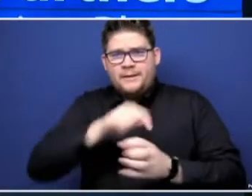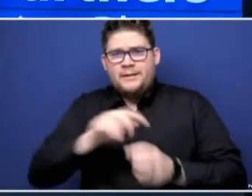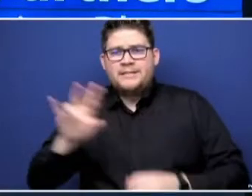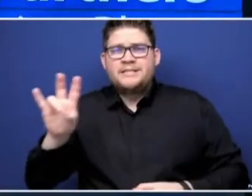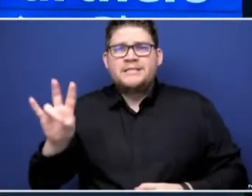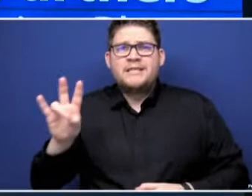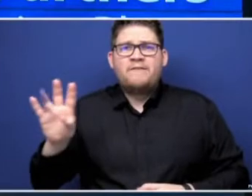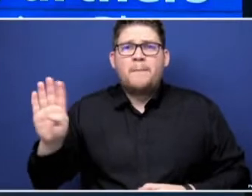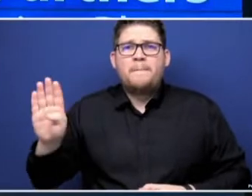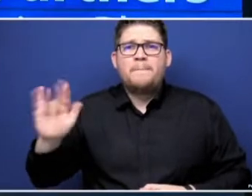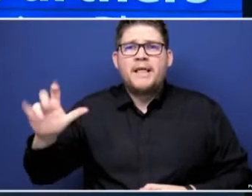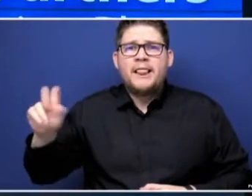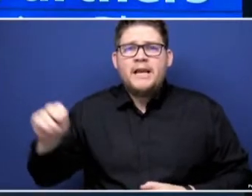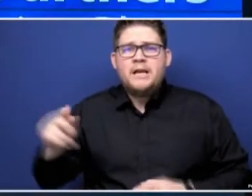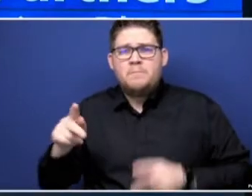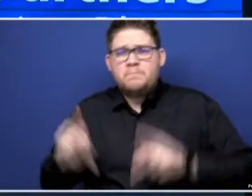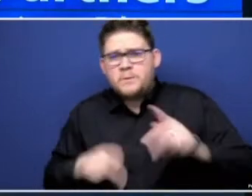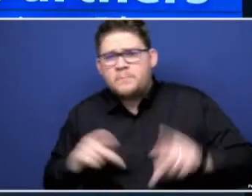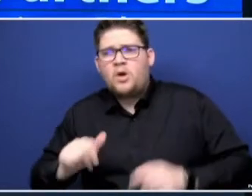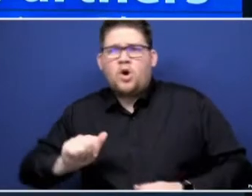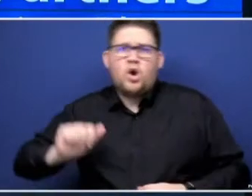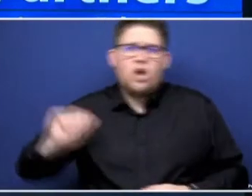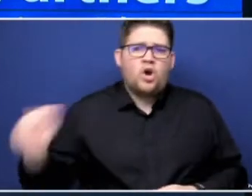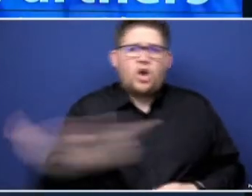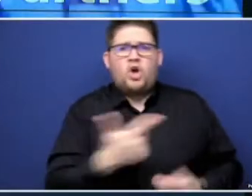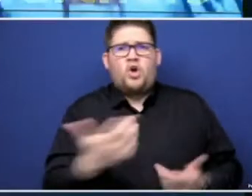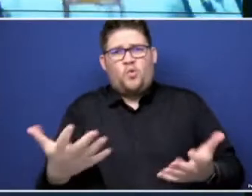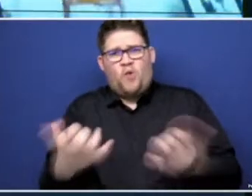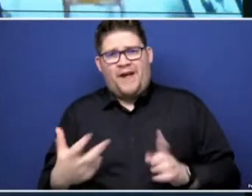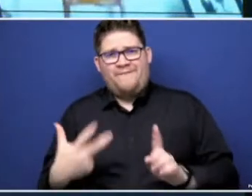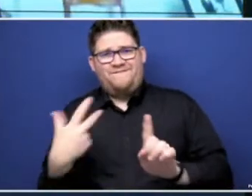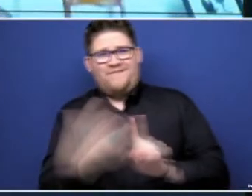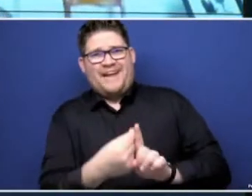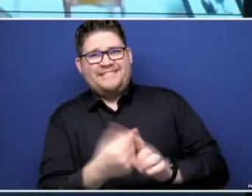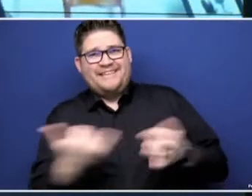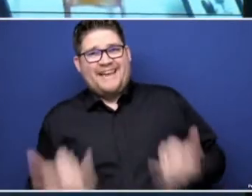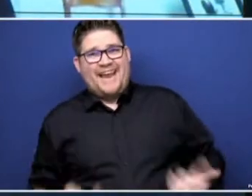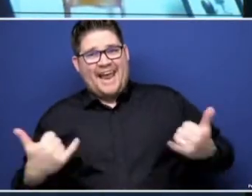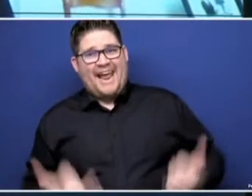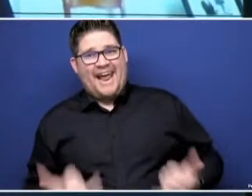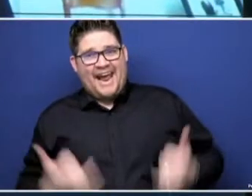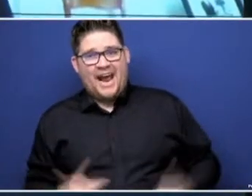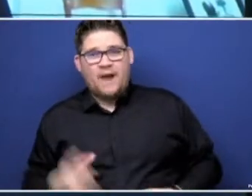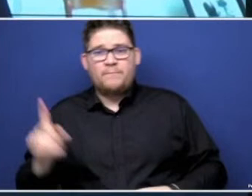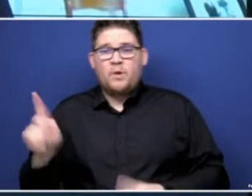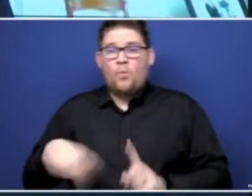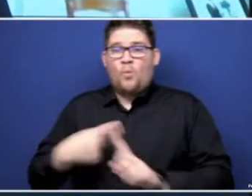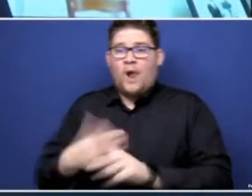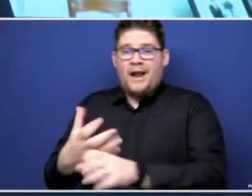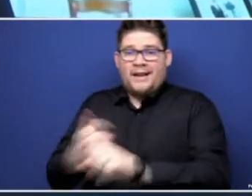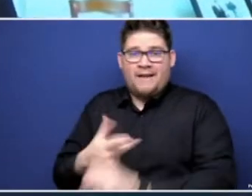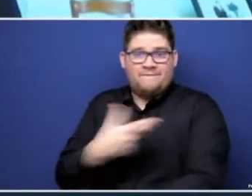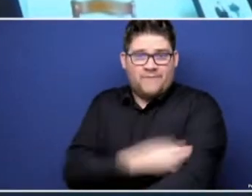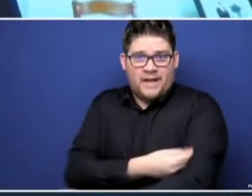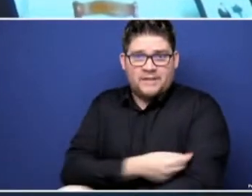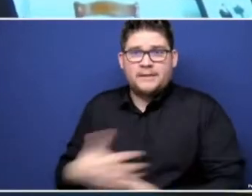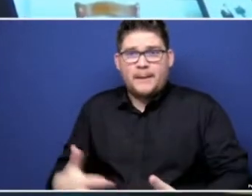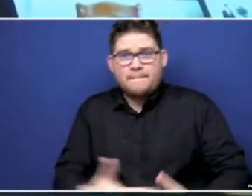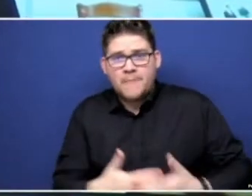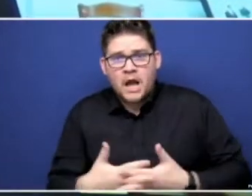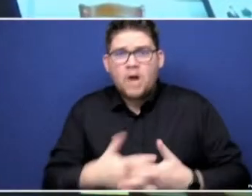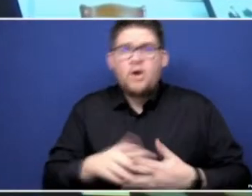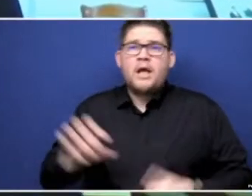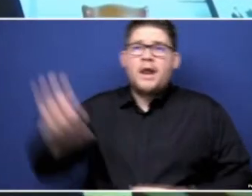that that relationship already exists? Mm-hmm. Yes, thanks, Richard, for the question. And I did